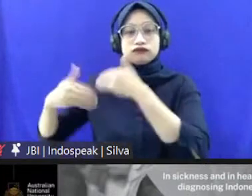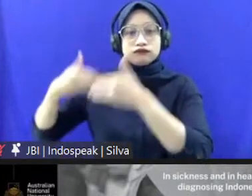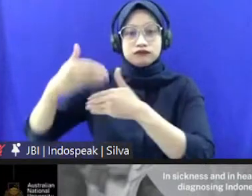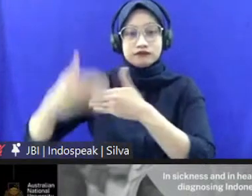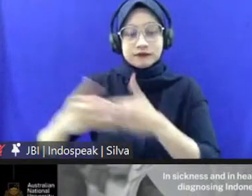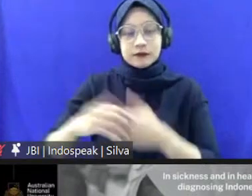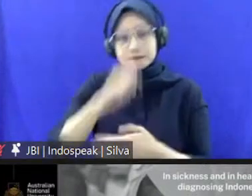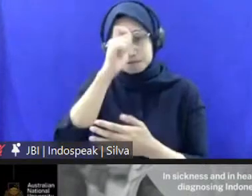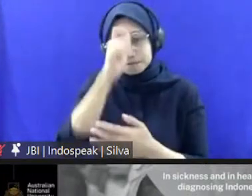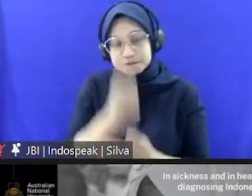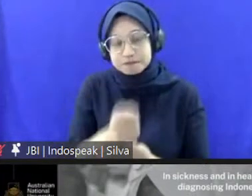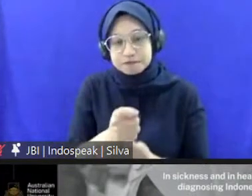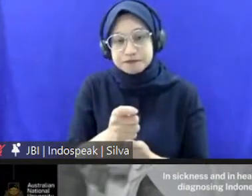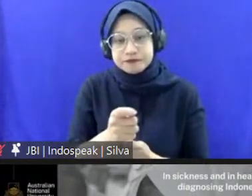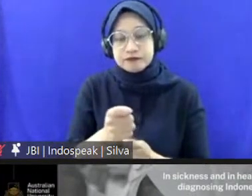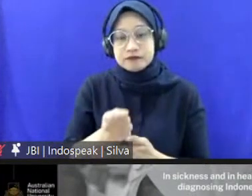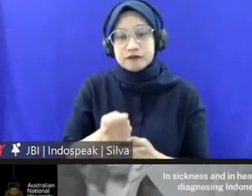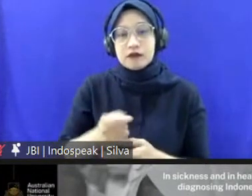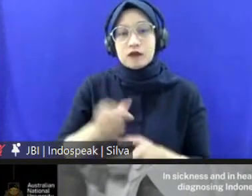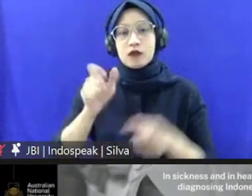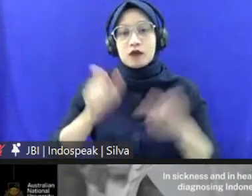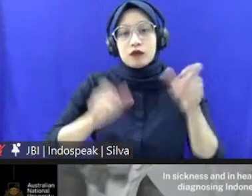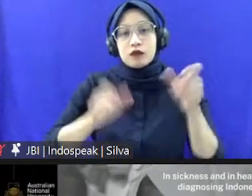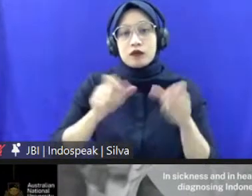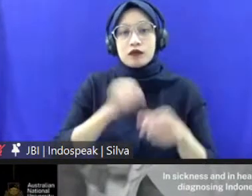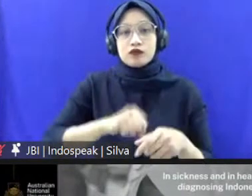respect to the elders past and present.